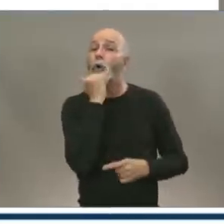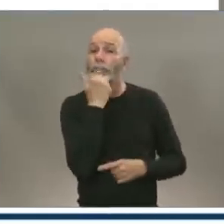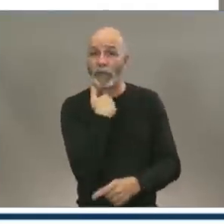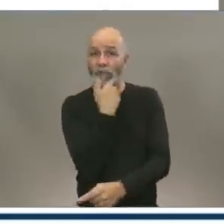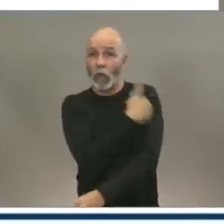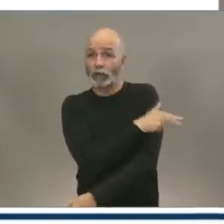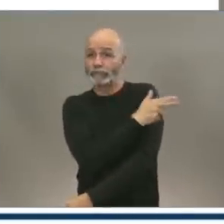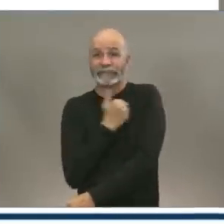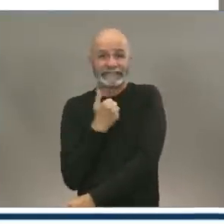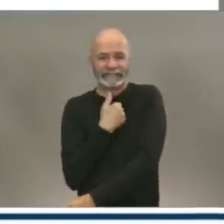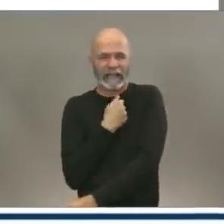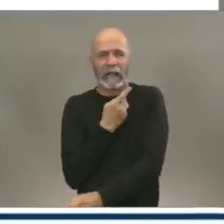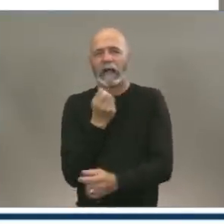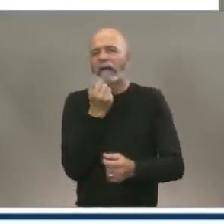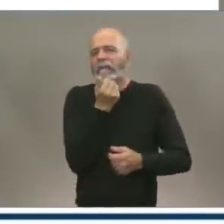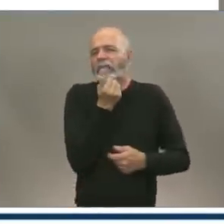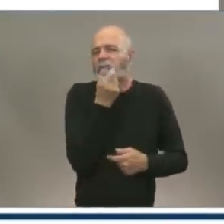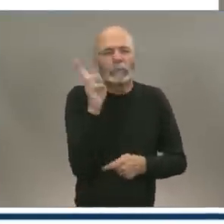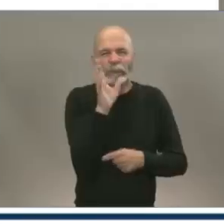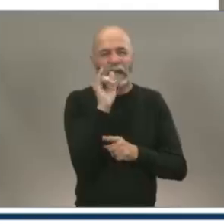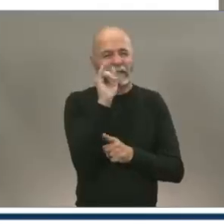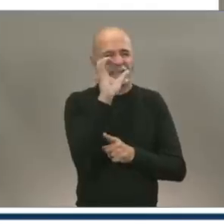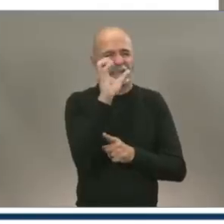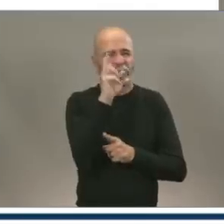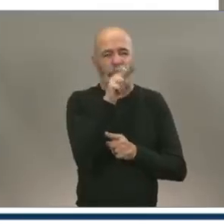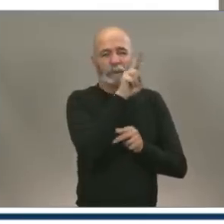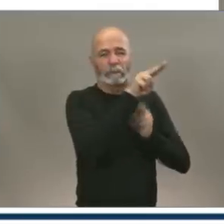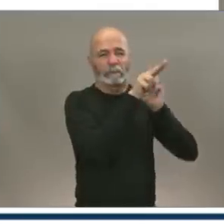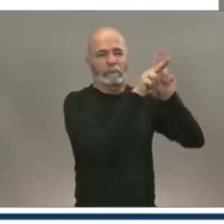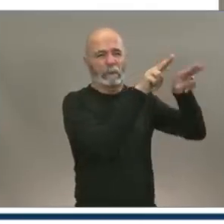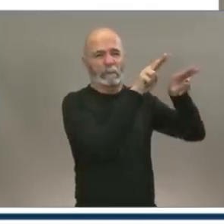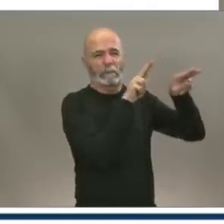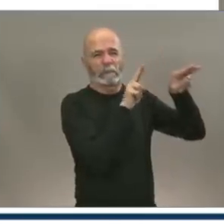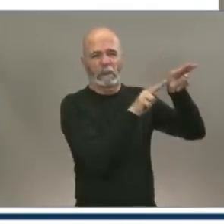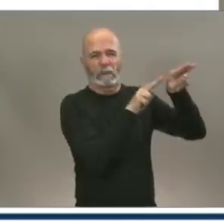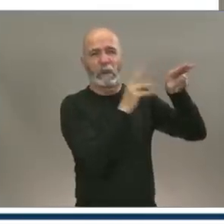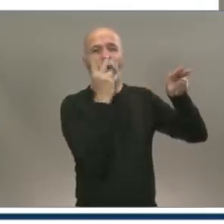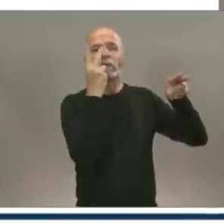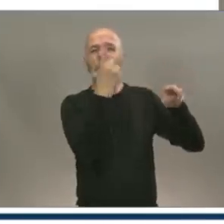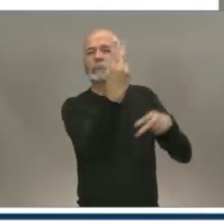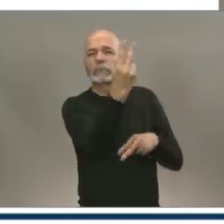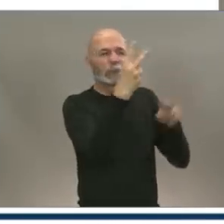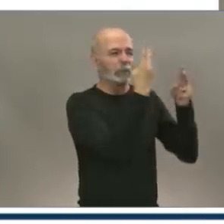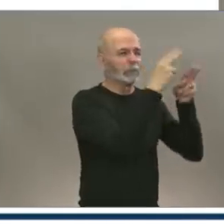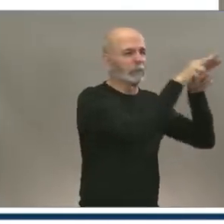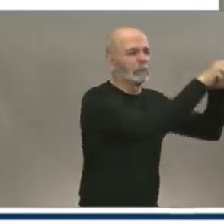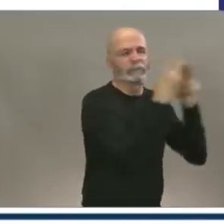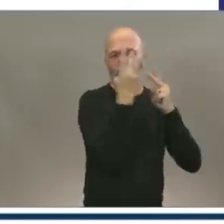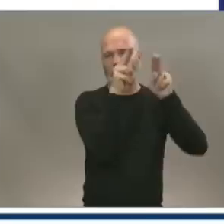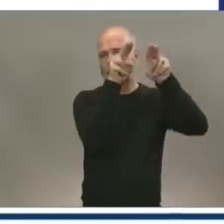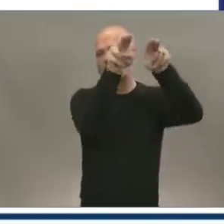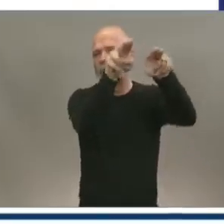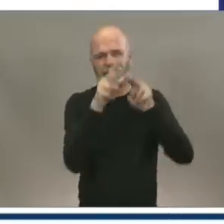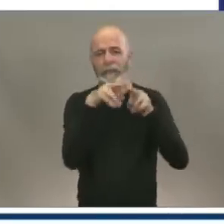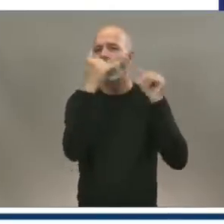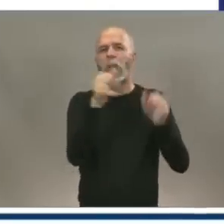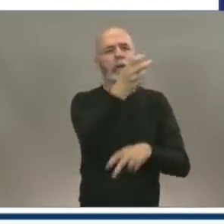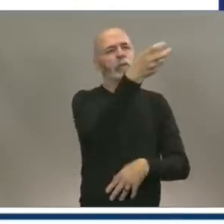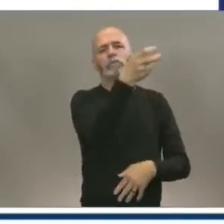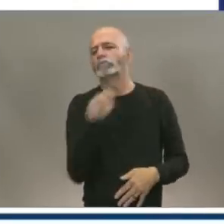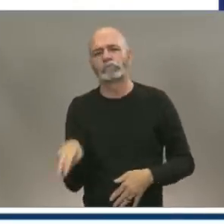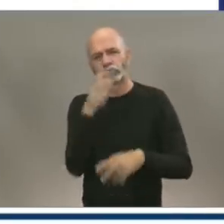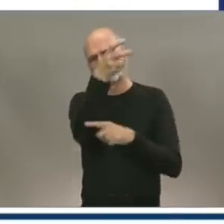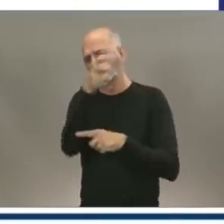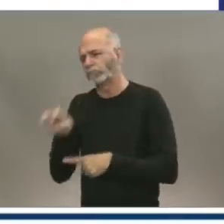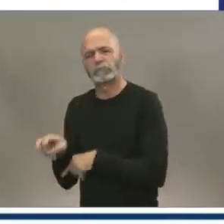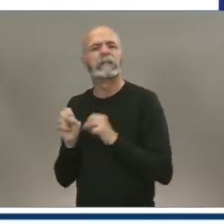beds, and both of them have people with COVID in them right now. But if we needed to, we have lots of room to transfer people. You opened the briefing saying that the fourth wave would